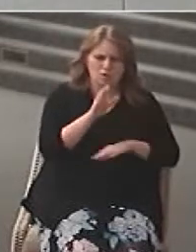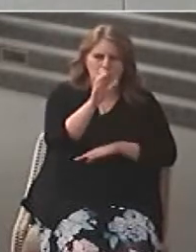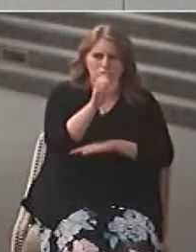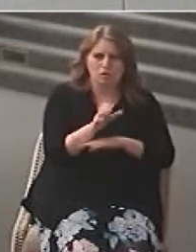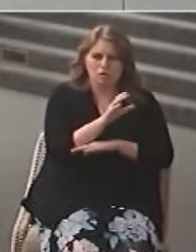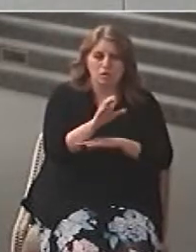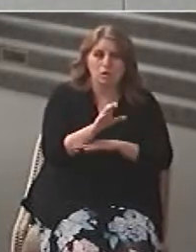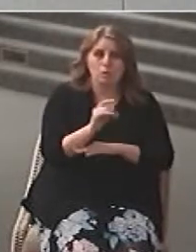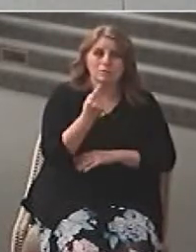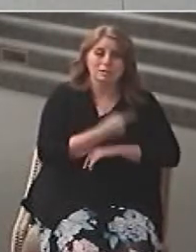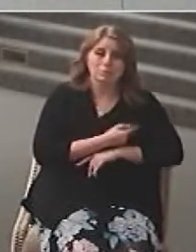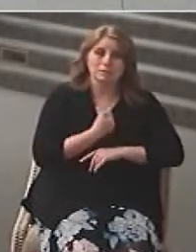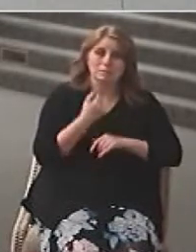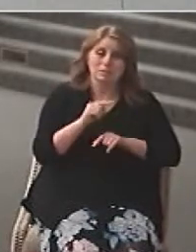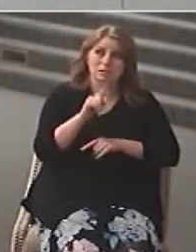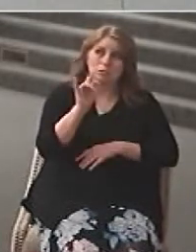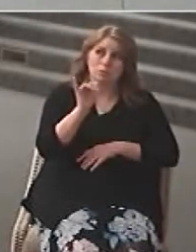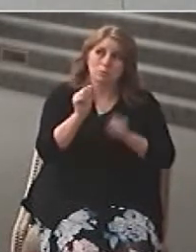spend eternity with Him.